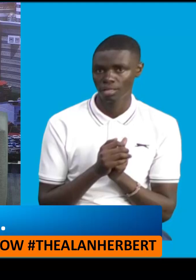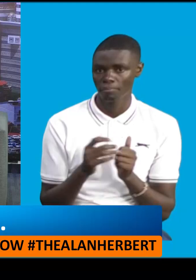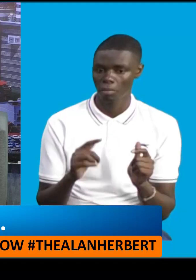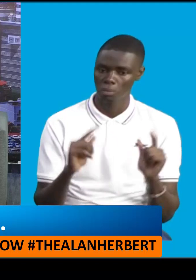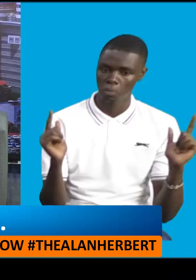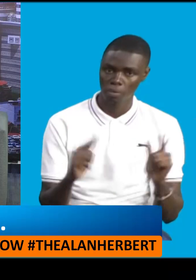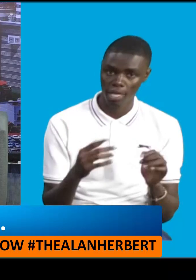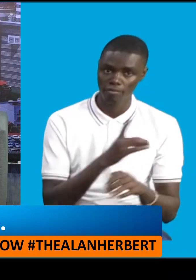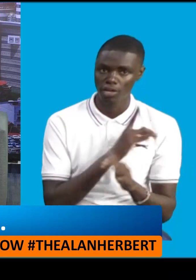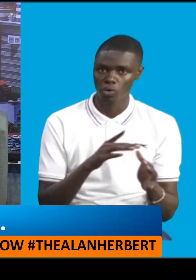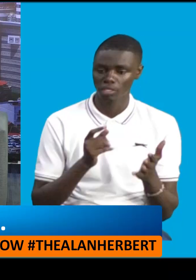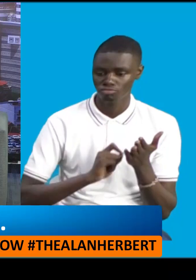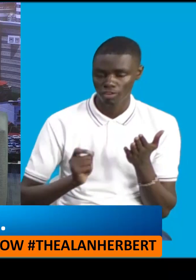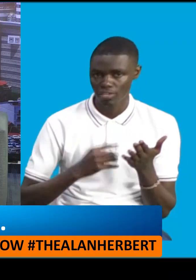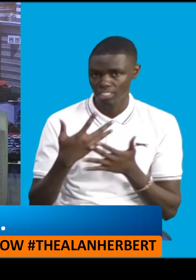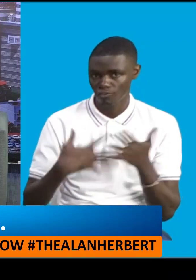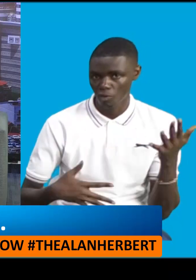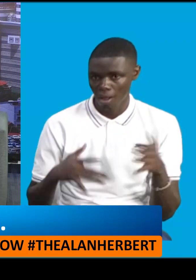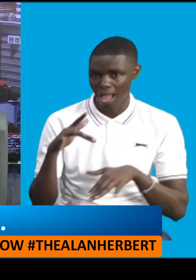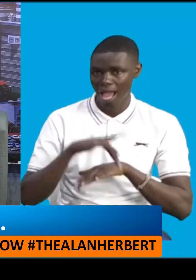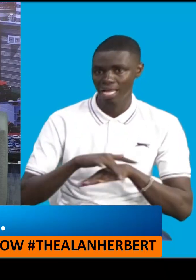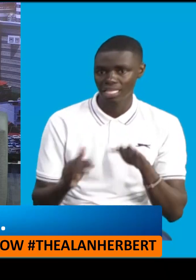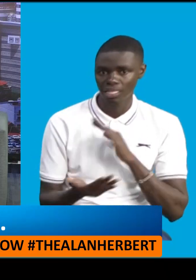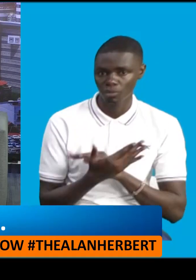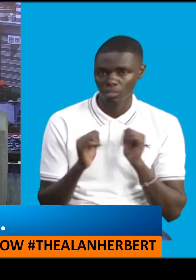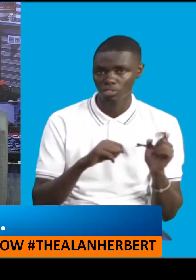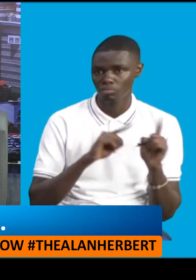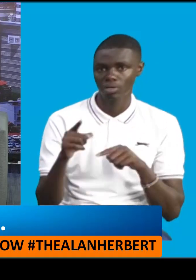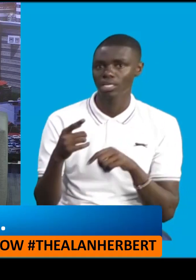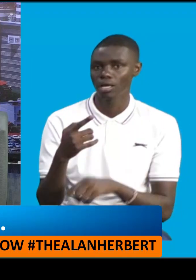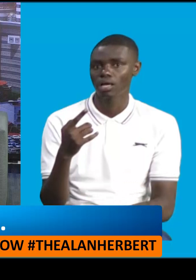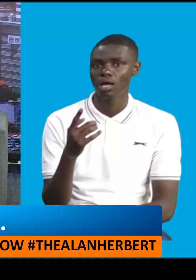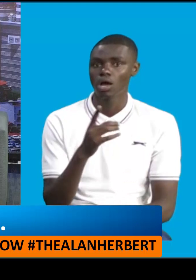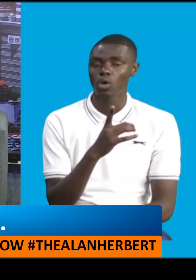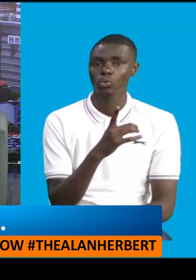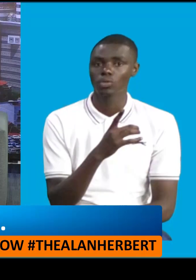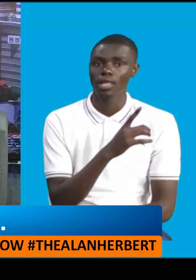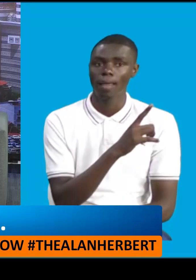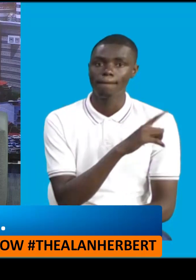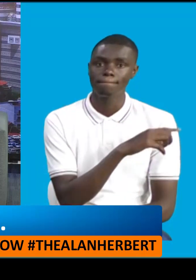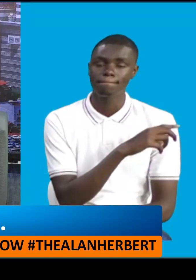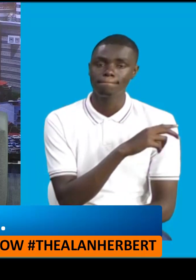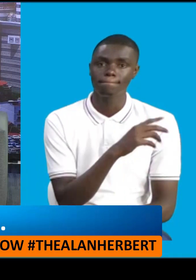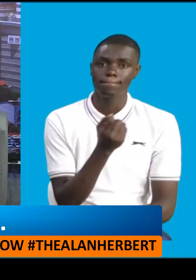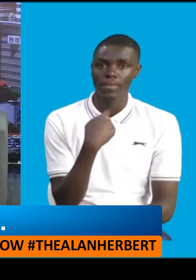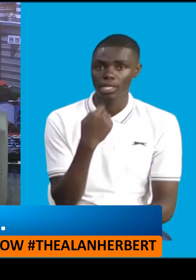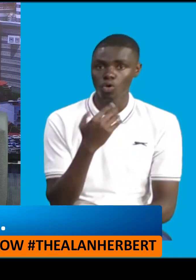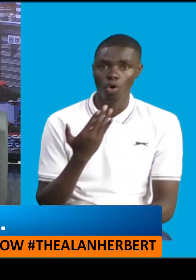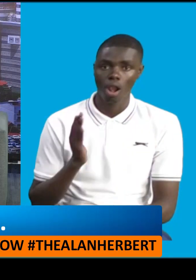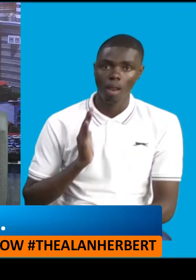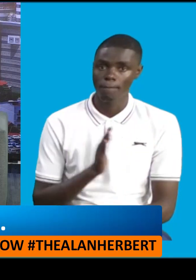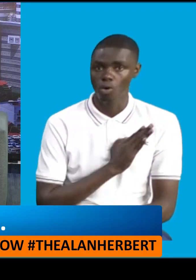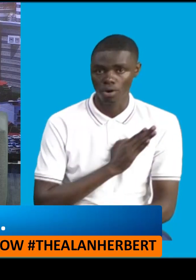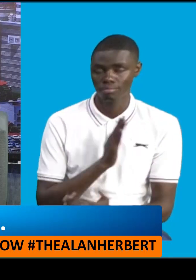can be as short if your doctor fills the form early in the morning. You can go to the medical board by